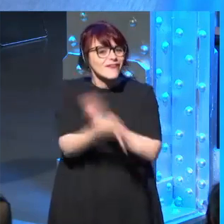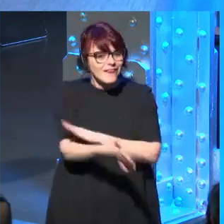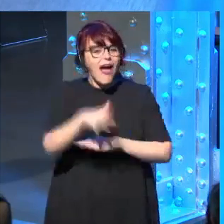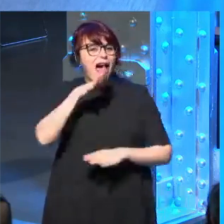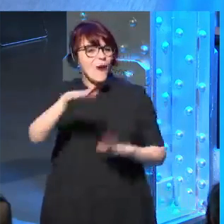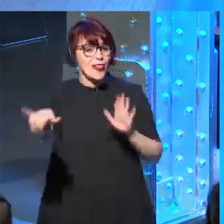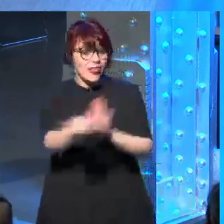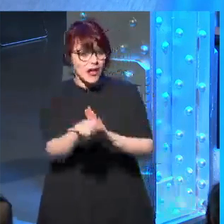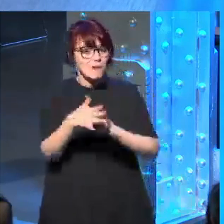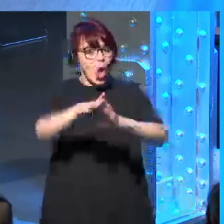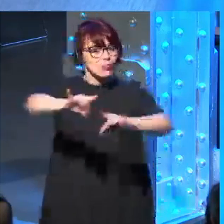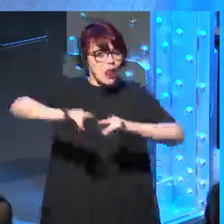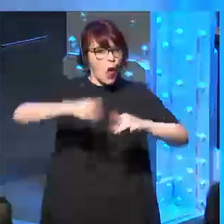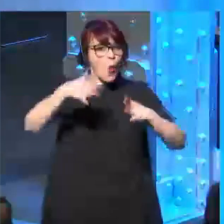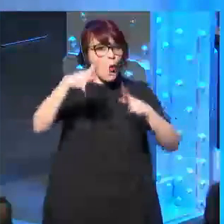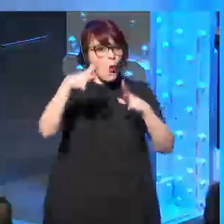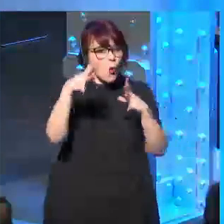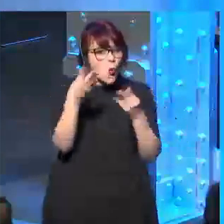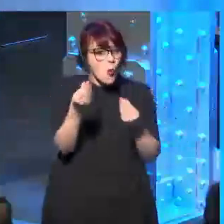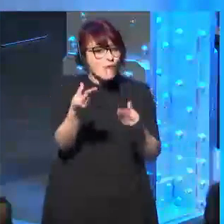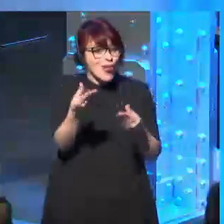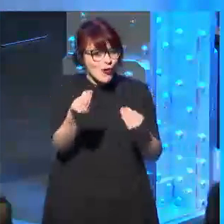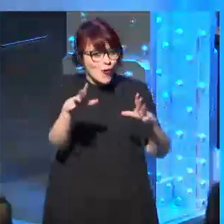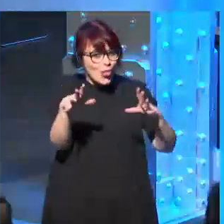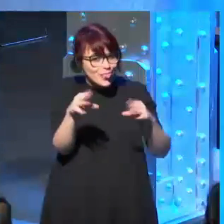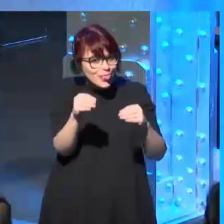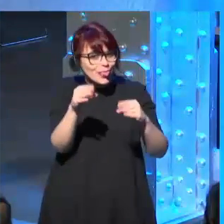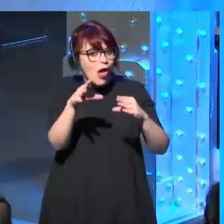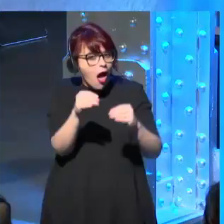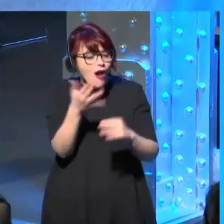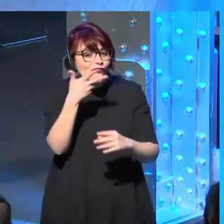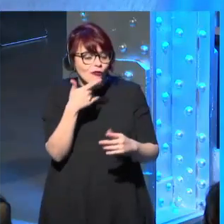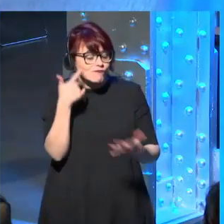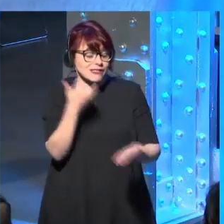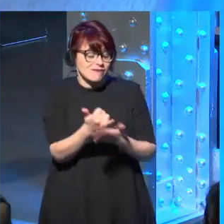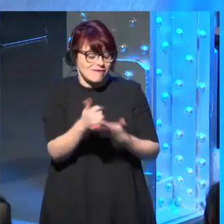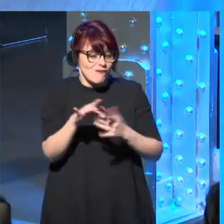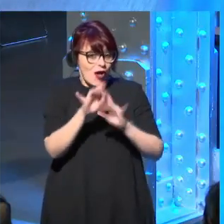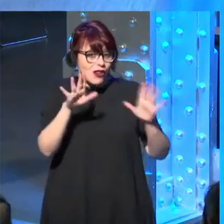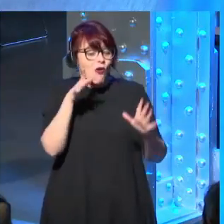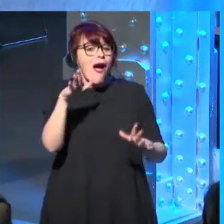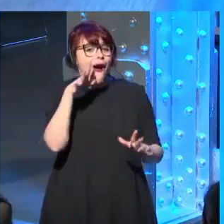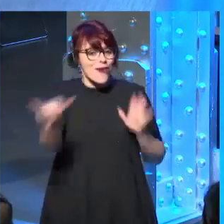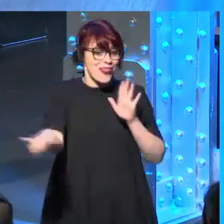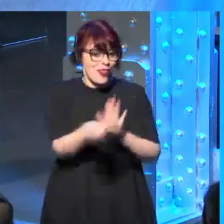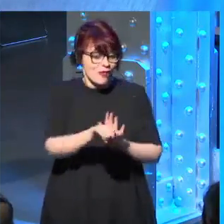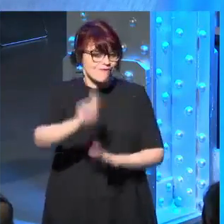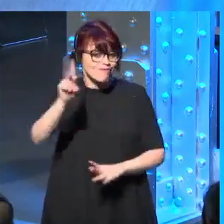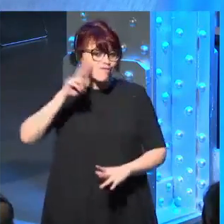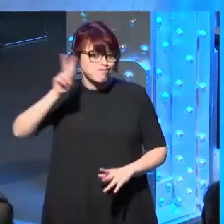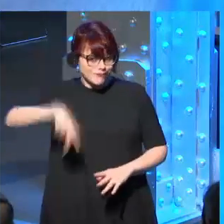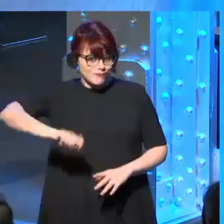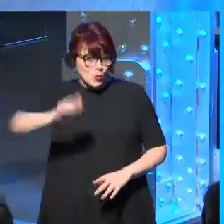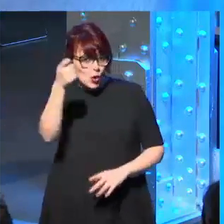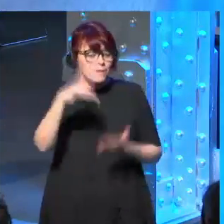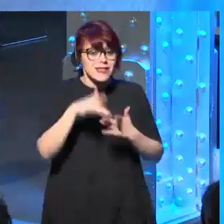humid the land gets, it's time that you are approaching water. The old master well diggers told